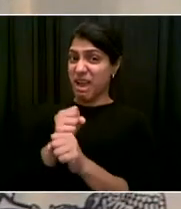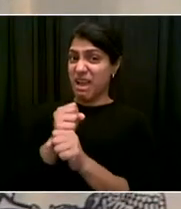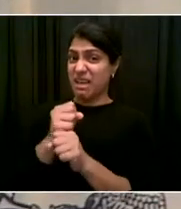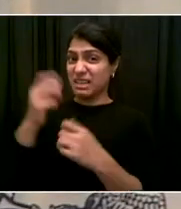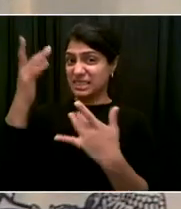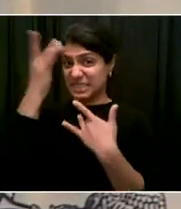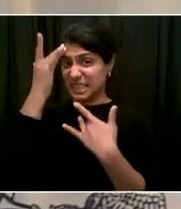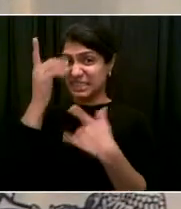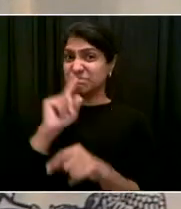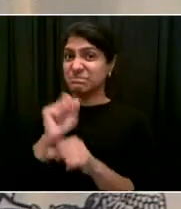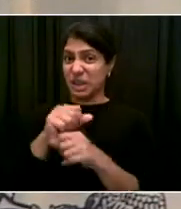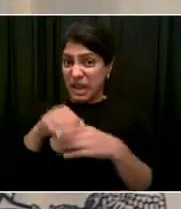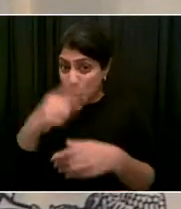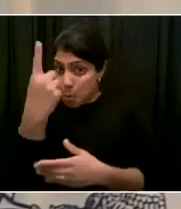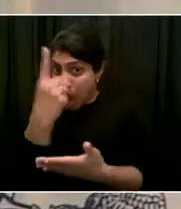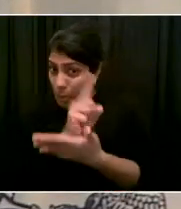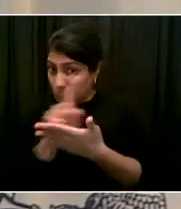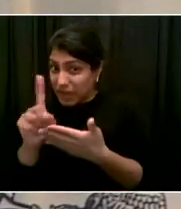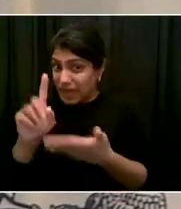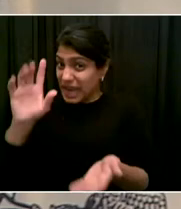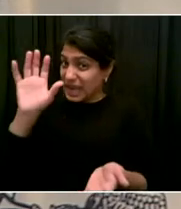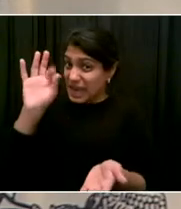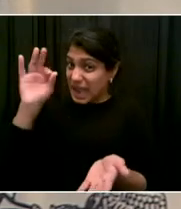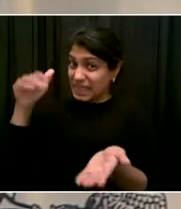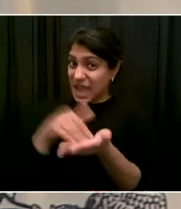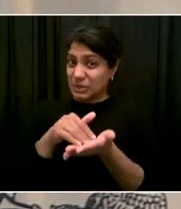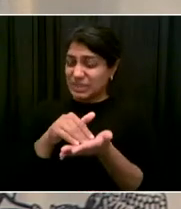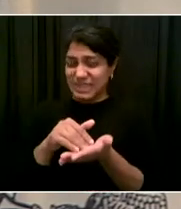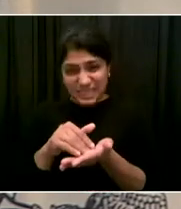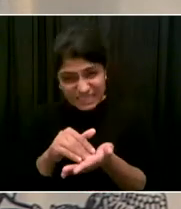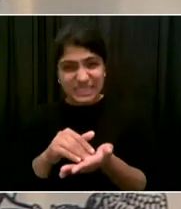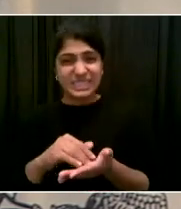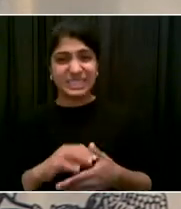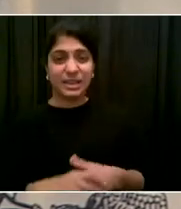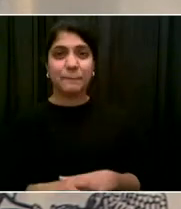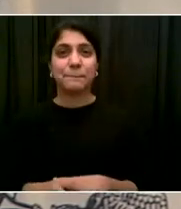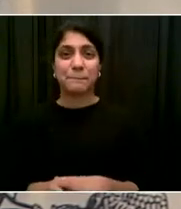reason New York City is ready, is the high level of vaccination already. We got to